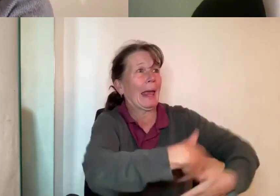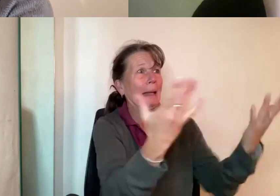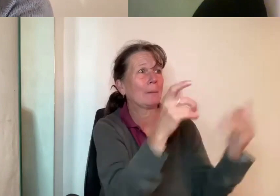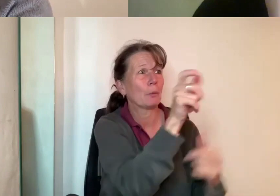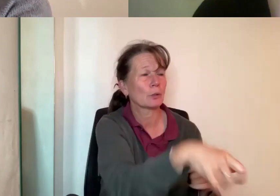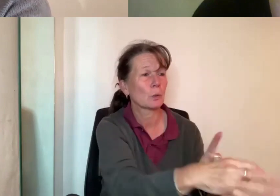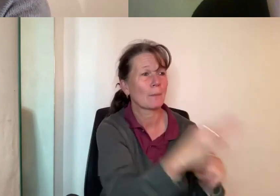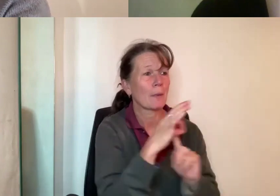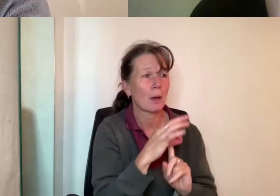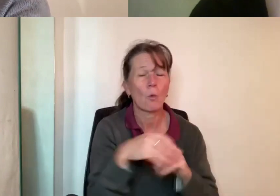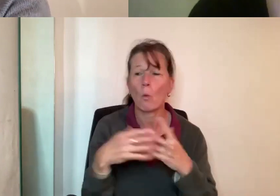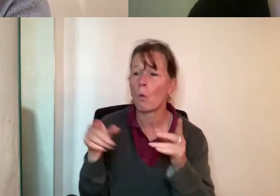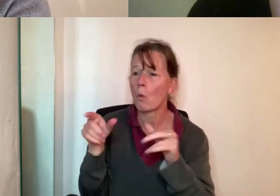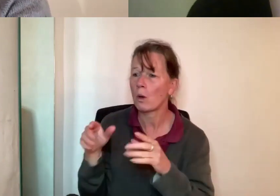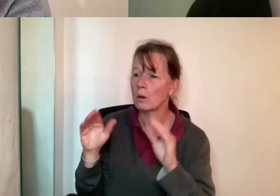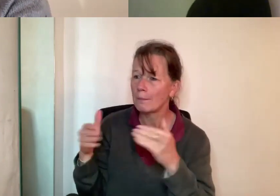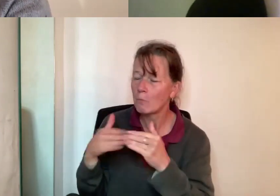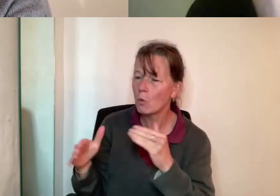open calls.